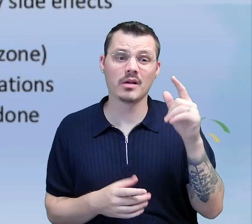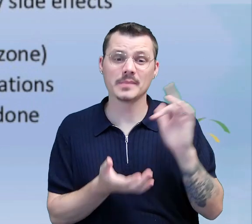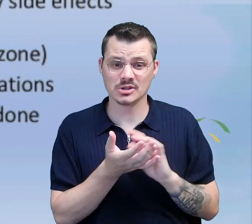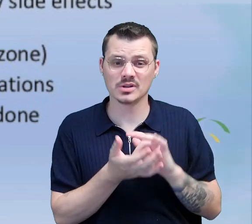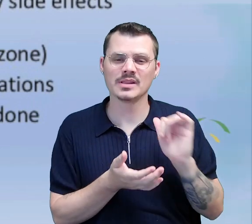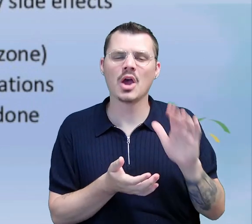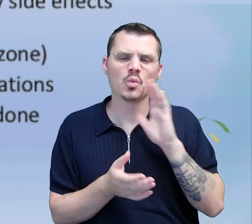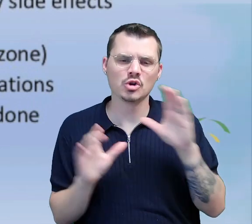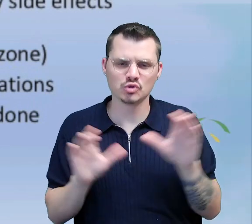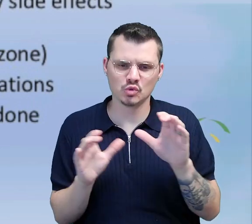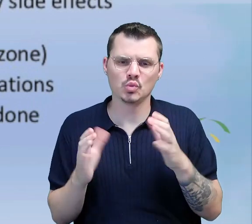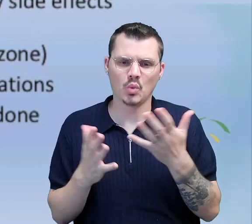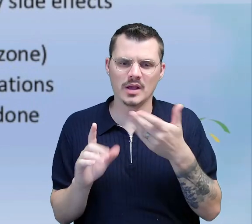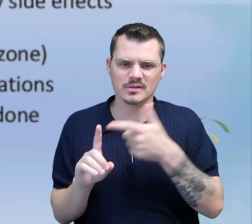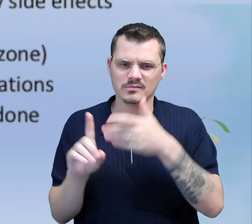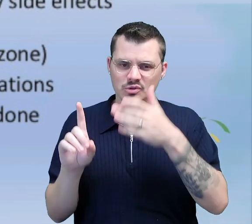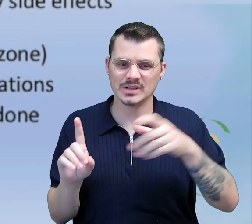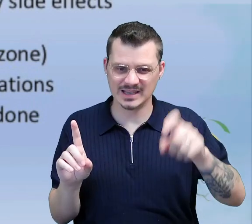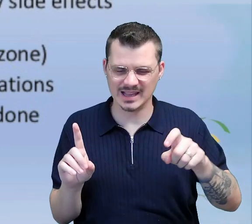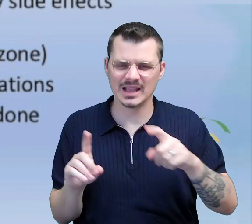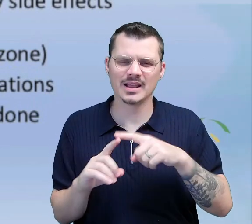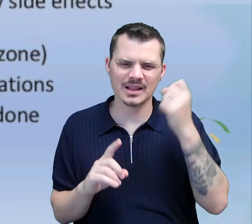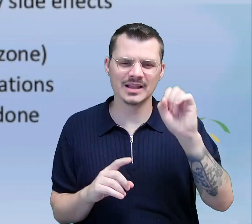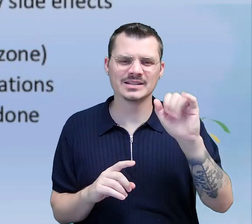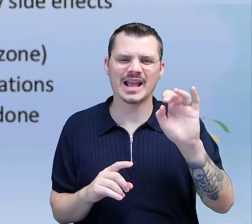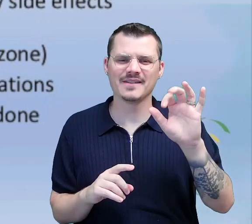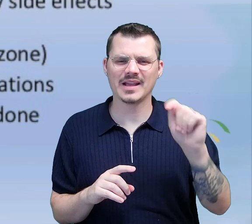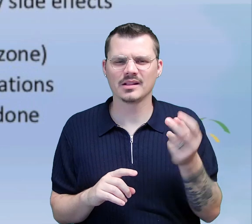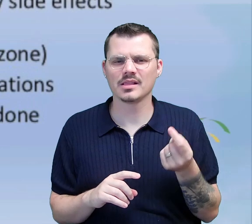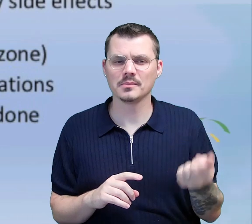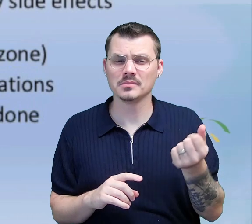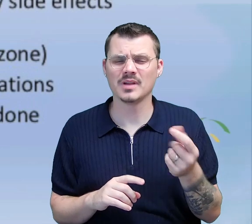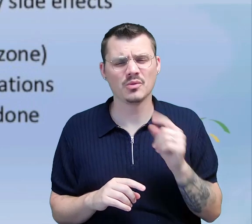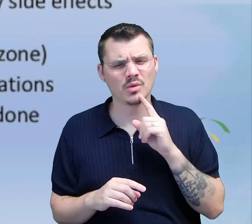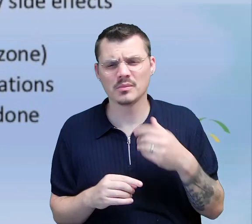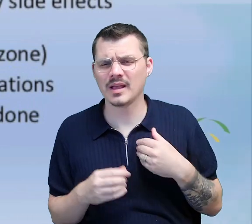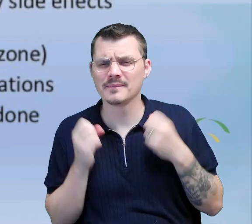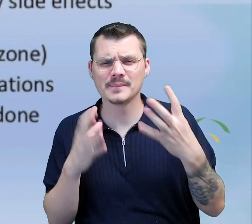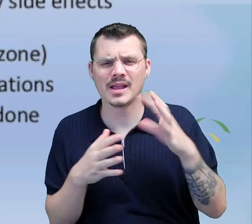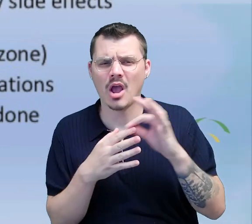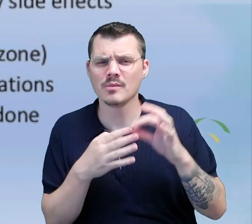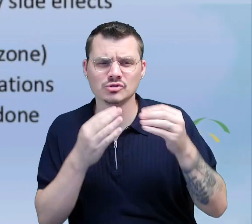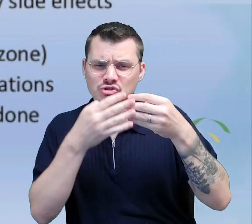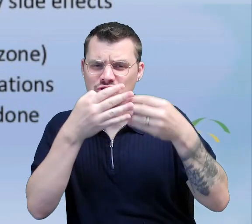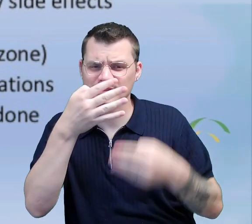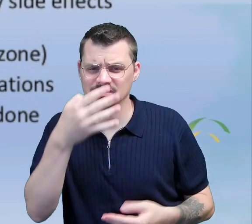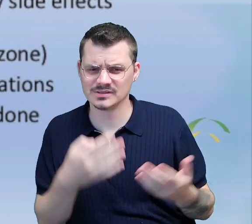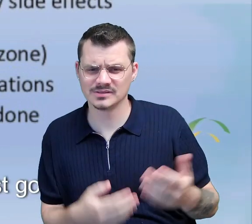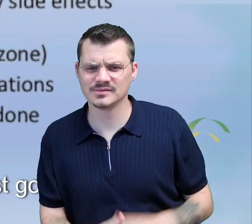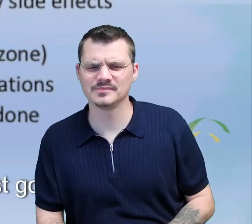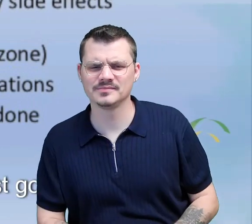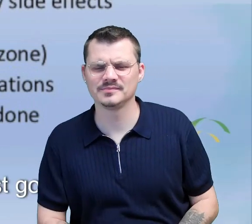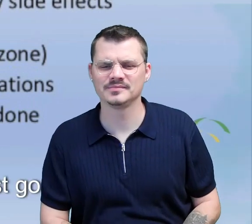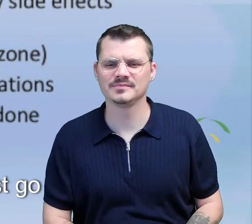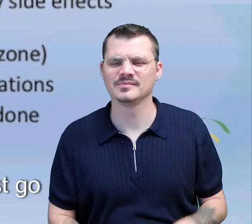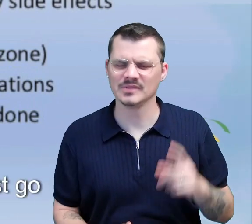that does the job for a person and is minimal in side effects, and we've got so many options.